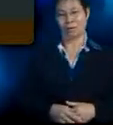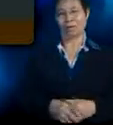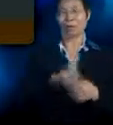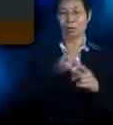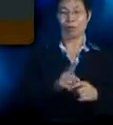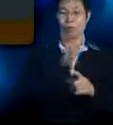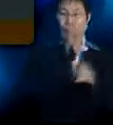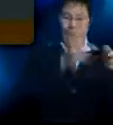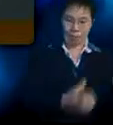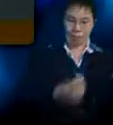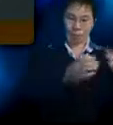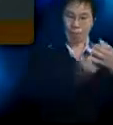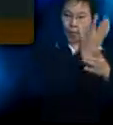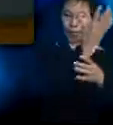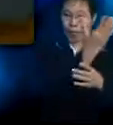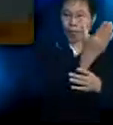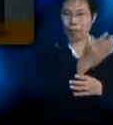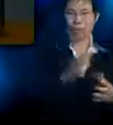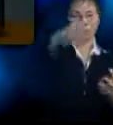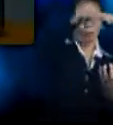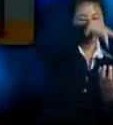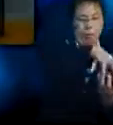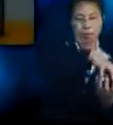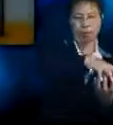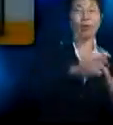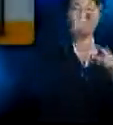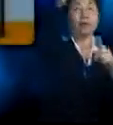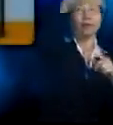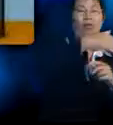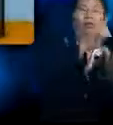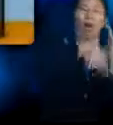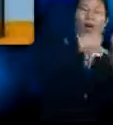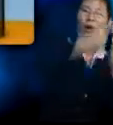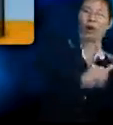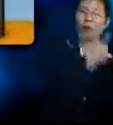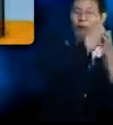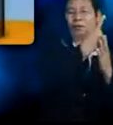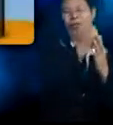Each plant is then placed in a bell jar and put in the sunlight for a few hours.